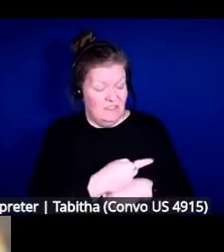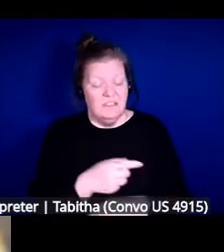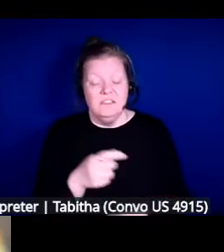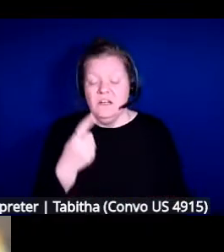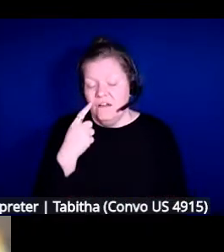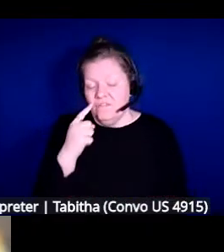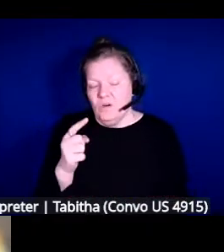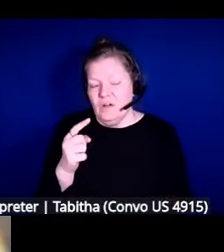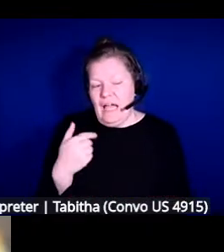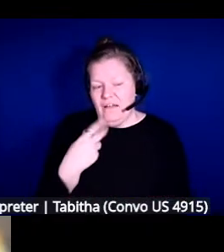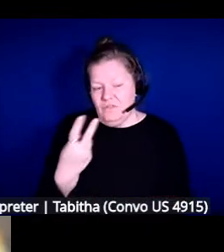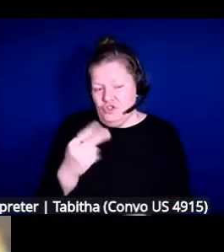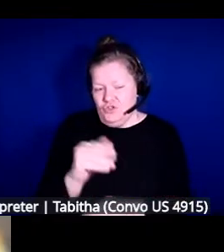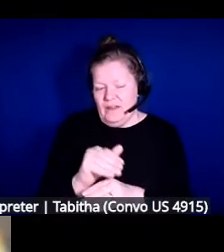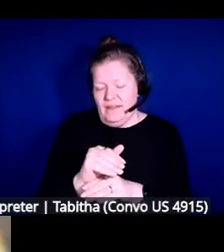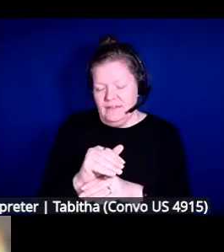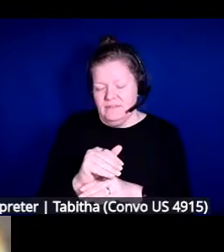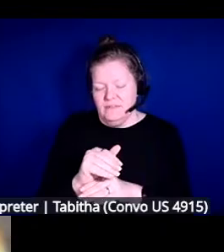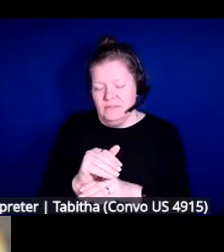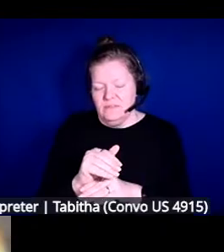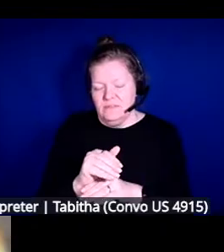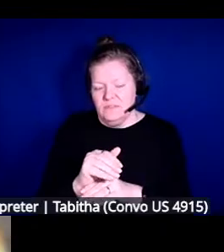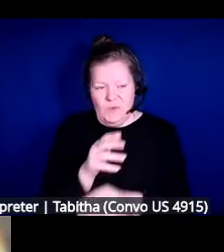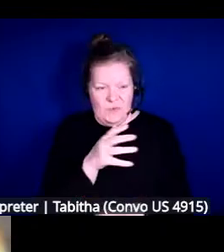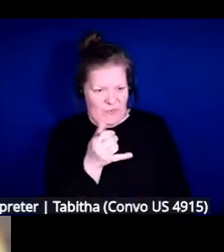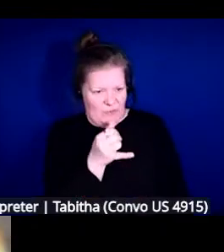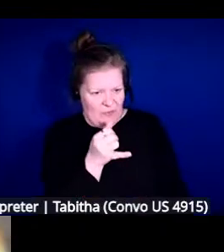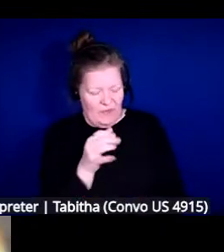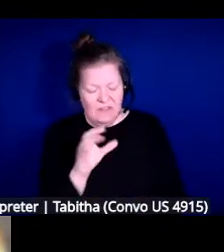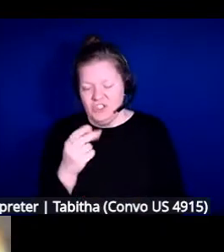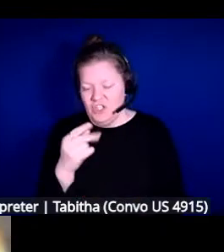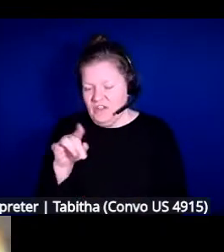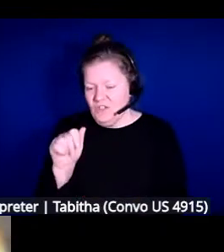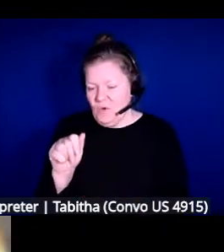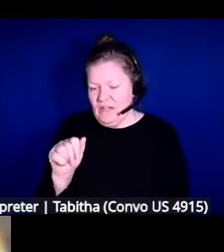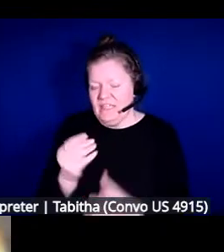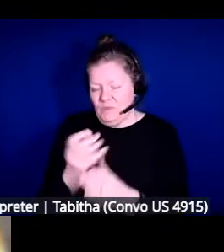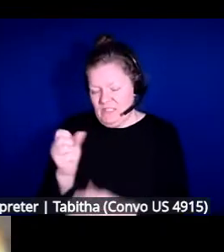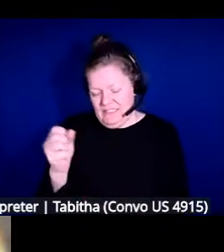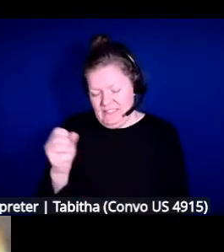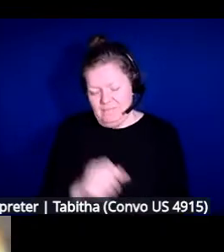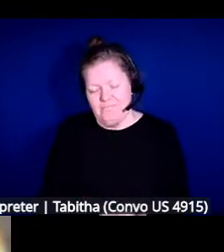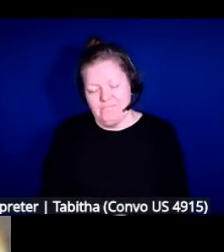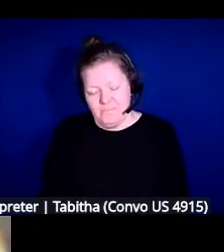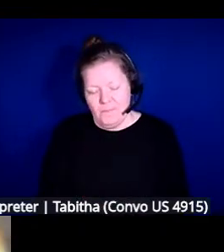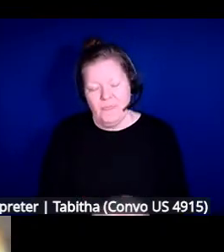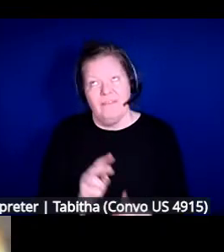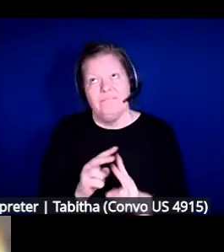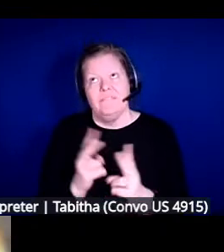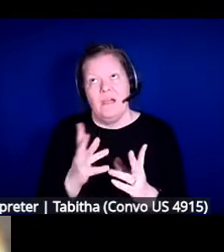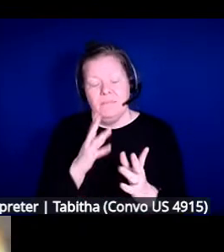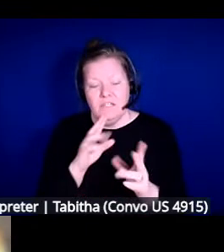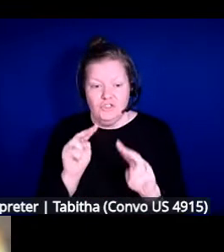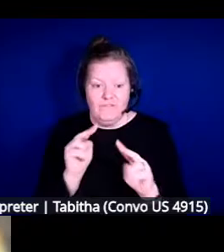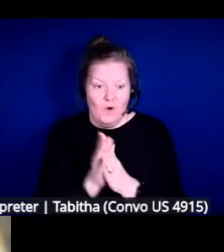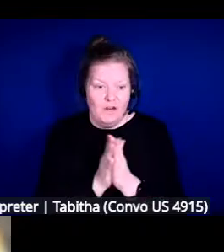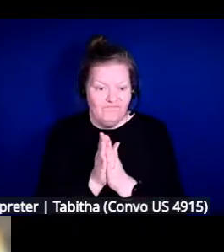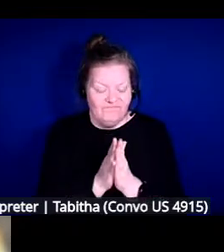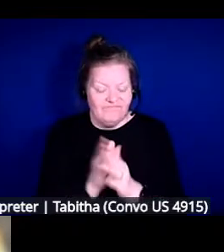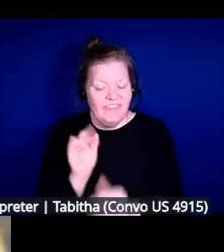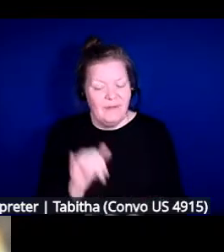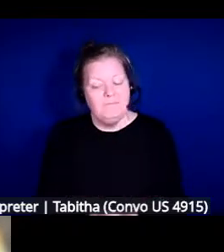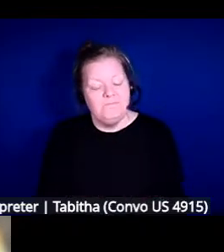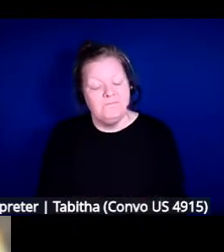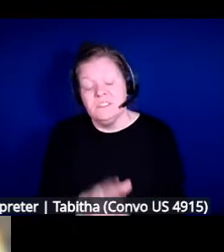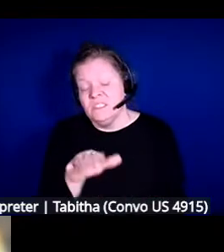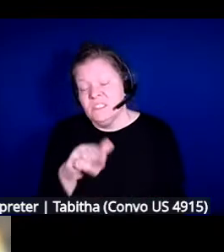For I got 2 nights on at Ooh. Saratoga Springs. So yeah, very much looking forward to that.